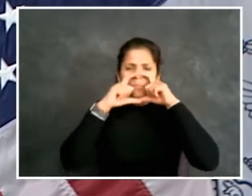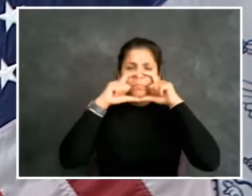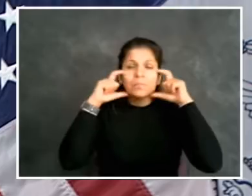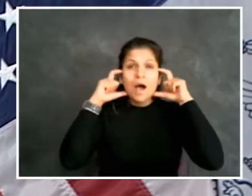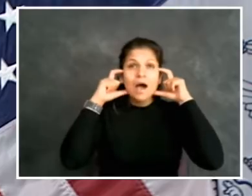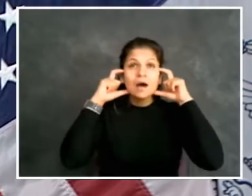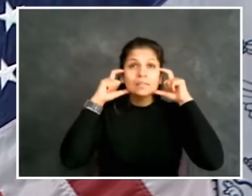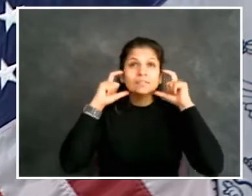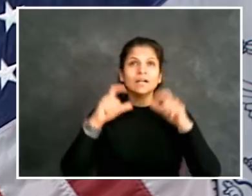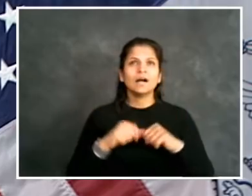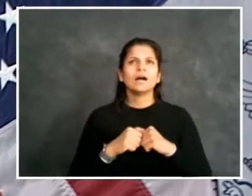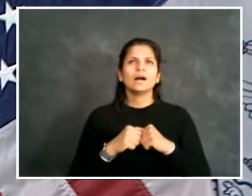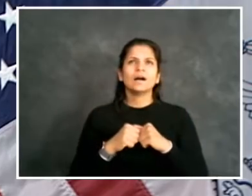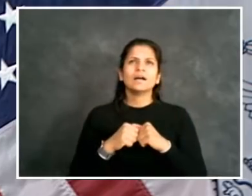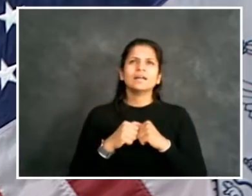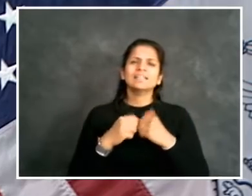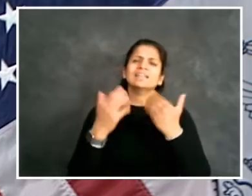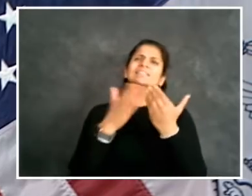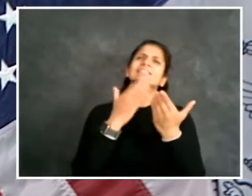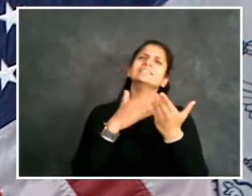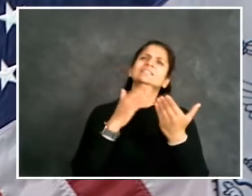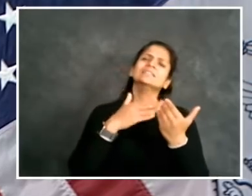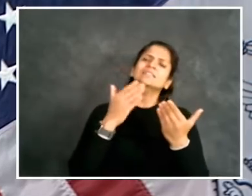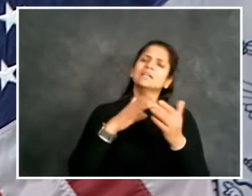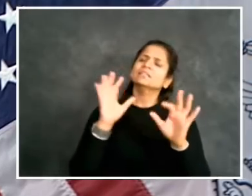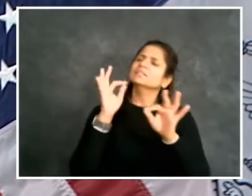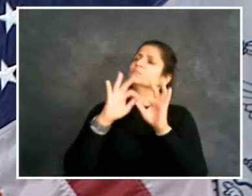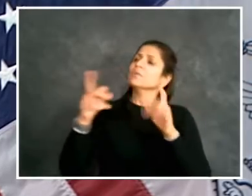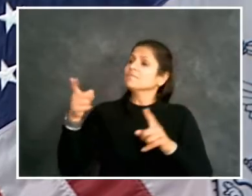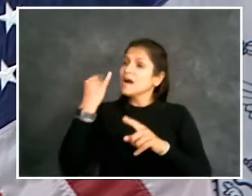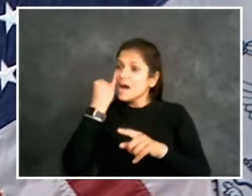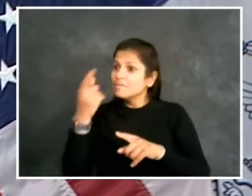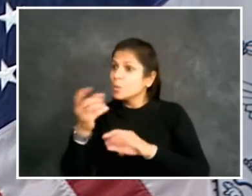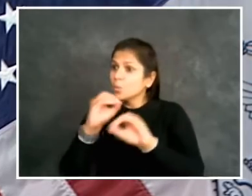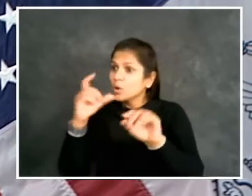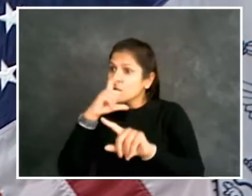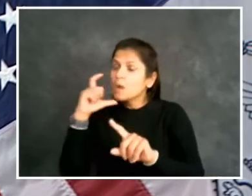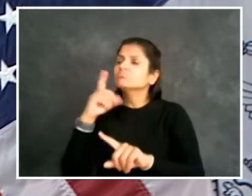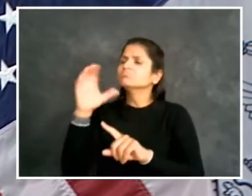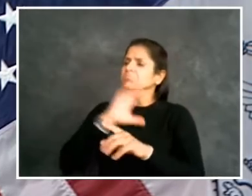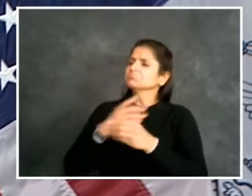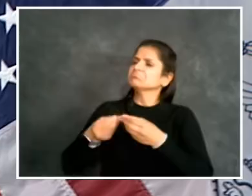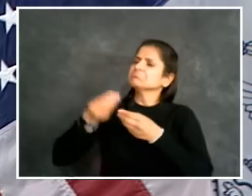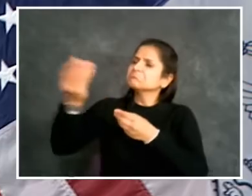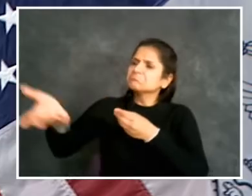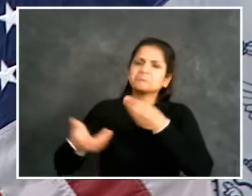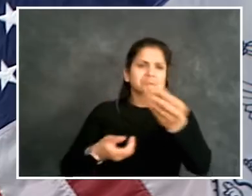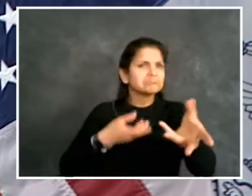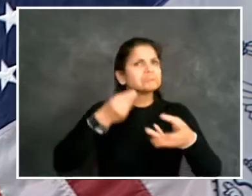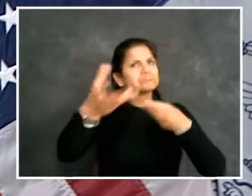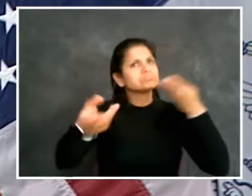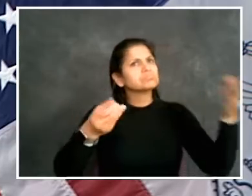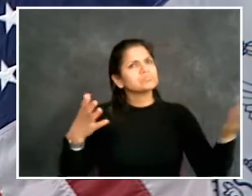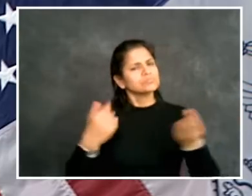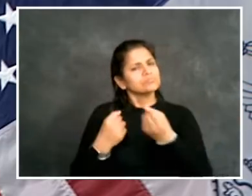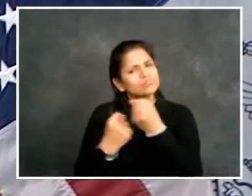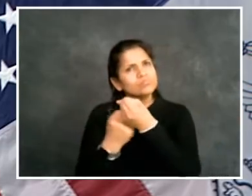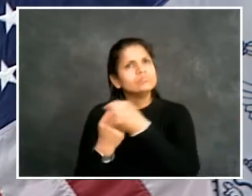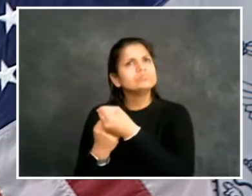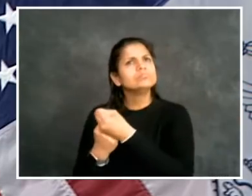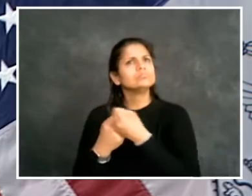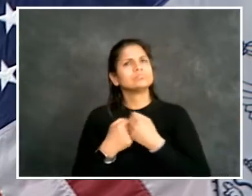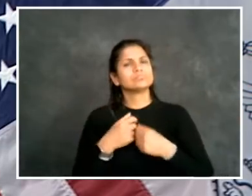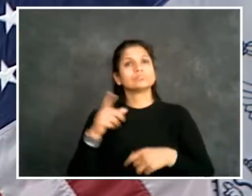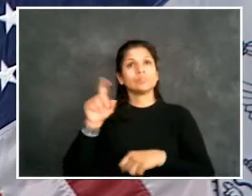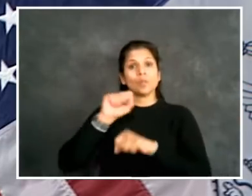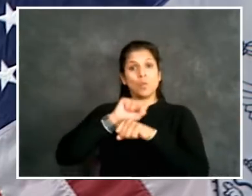beings. We want to make it easy in every way we can. But I want people to think